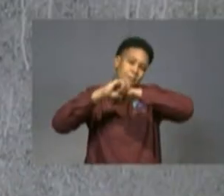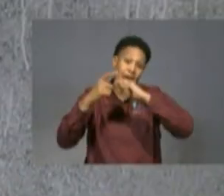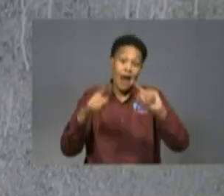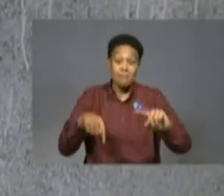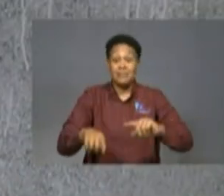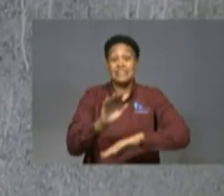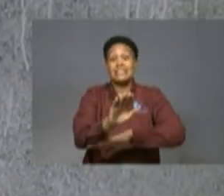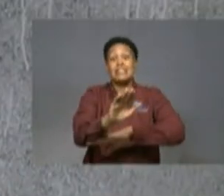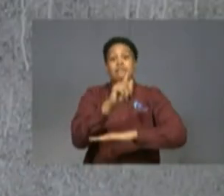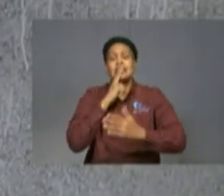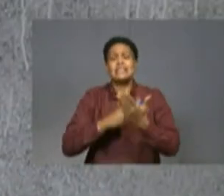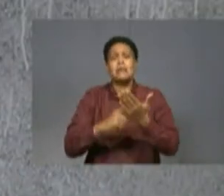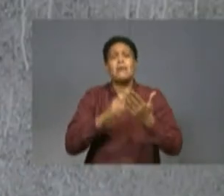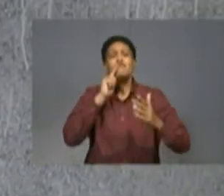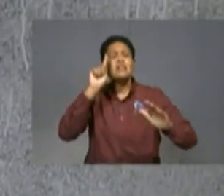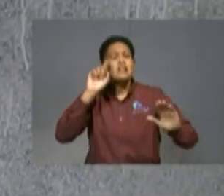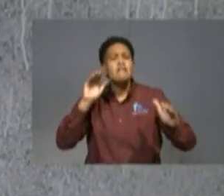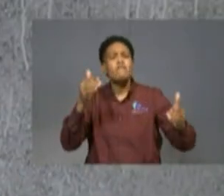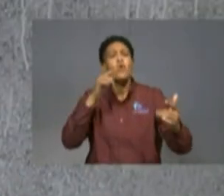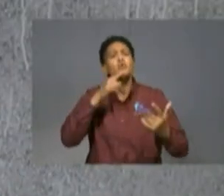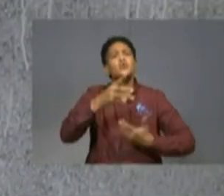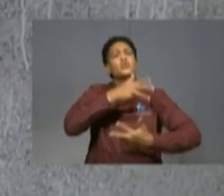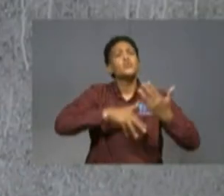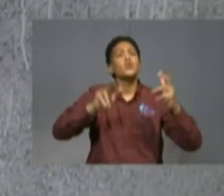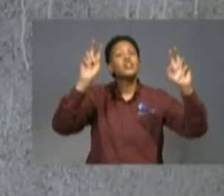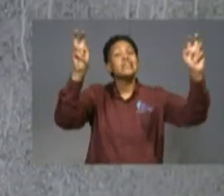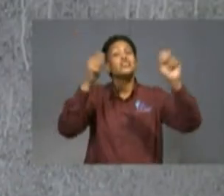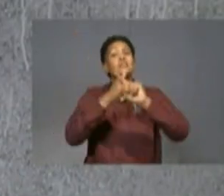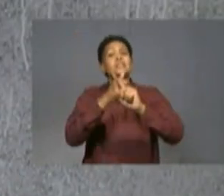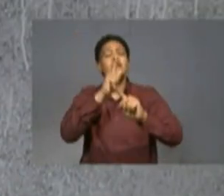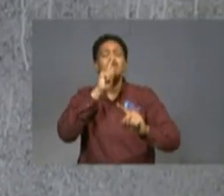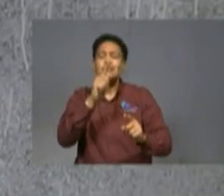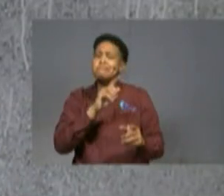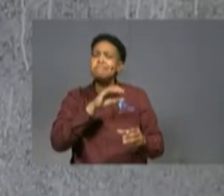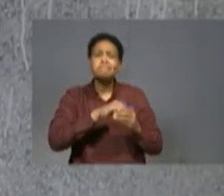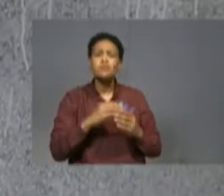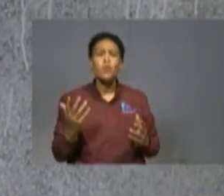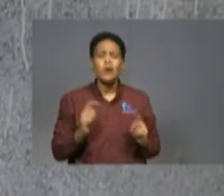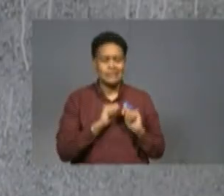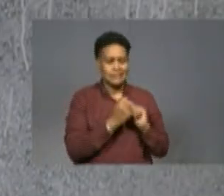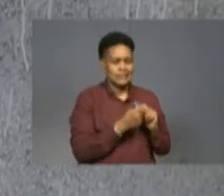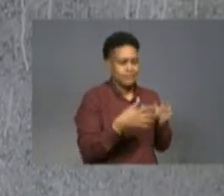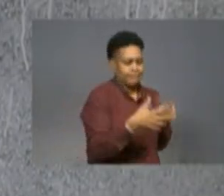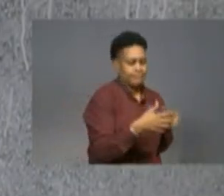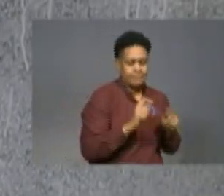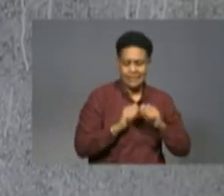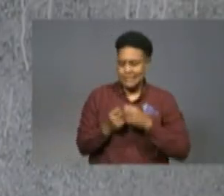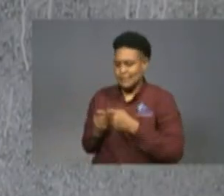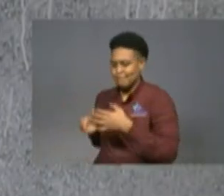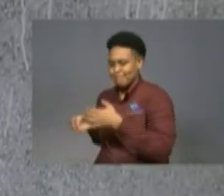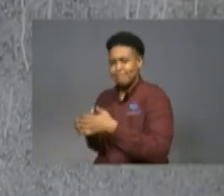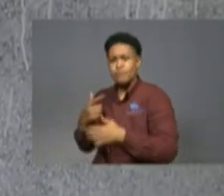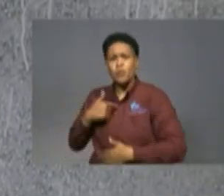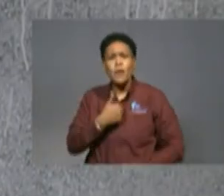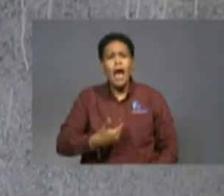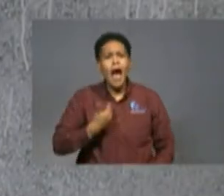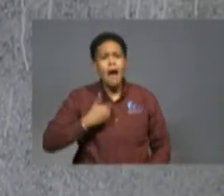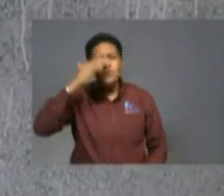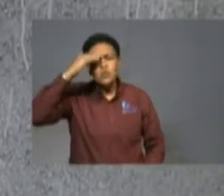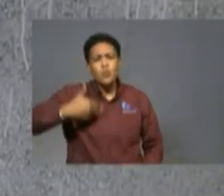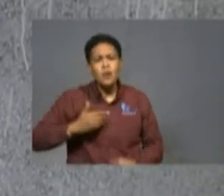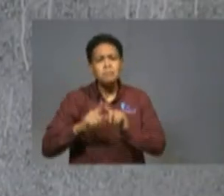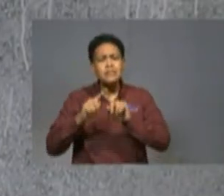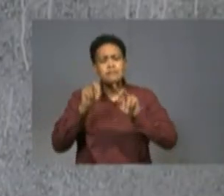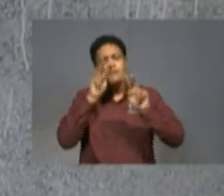this evening's debate focuses on social issues and is in the form of a team debate. We're pleased to welcome viewers